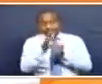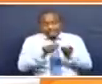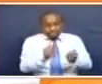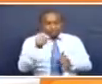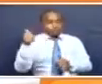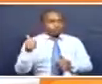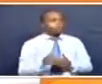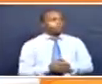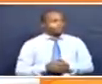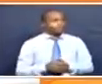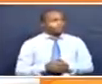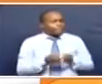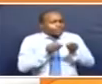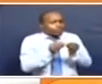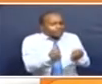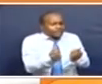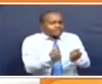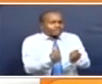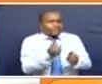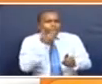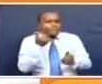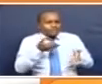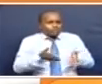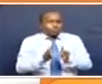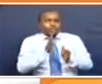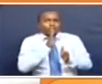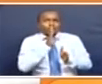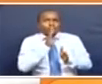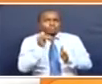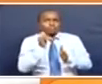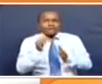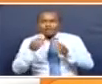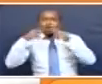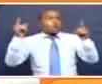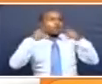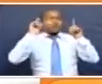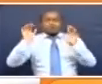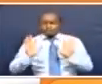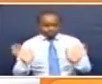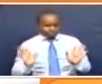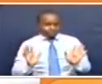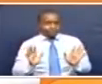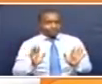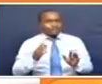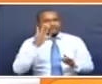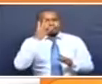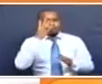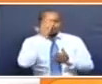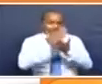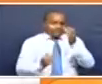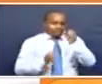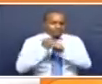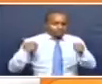it, is the best way is not by issuing edicts and roadside declarations. You know, in the last 4.5 years, we are talking about